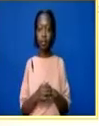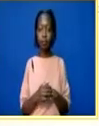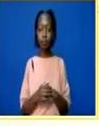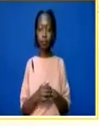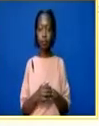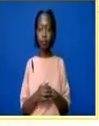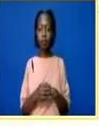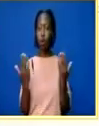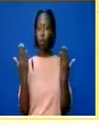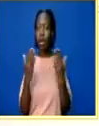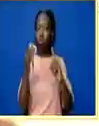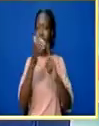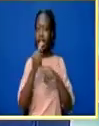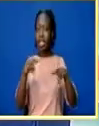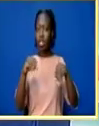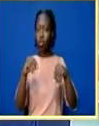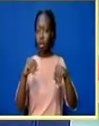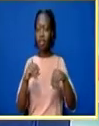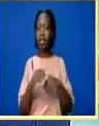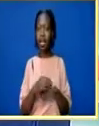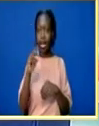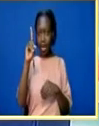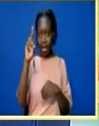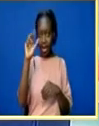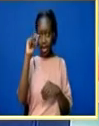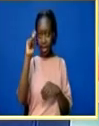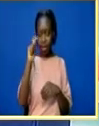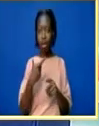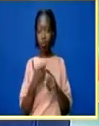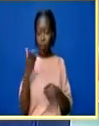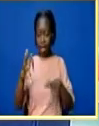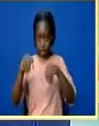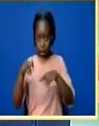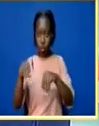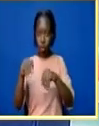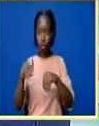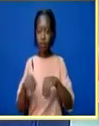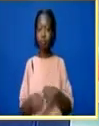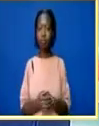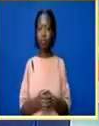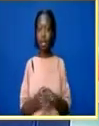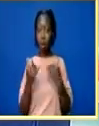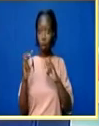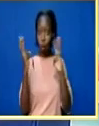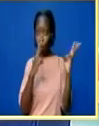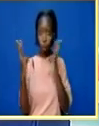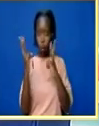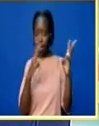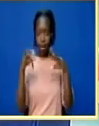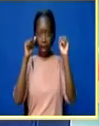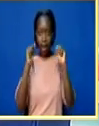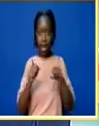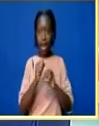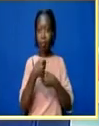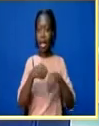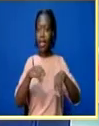get these dust particles? Mm-hmm. From the top the soil. Exactly. Okay. Okay. So you see how wind affects? Yes. So we have, mm-hmm.